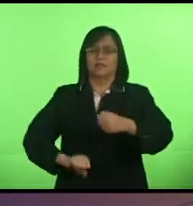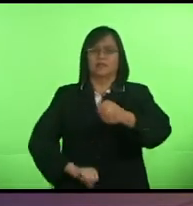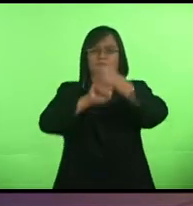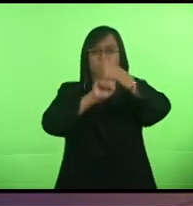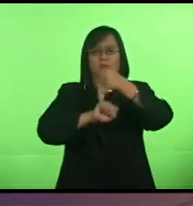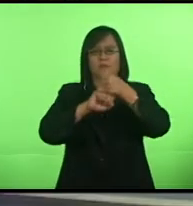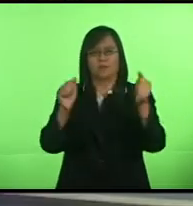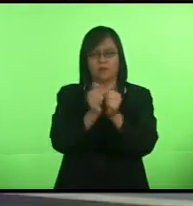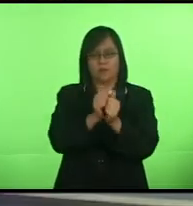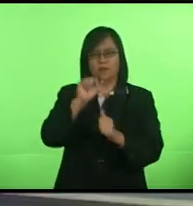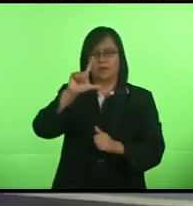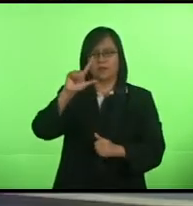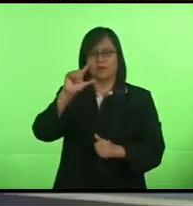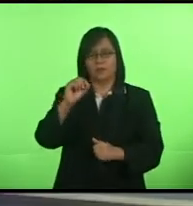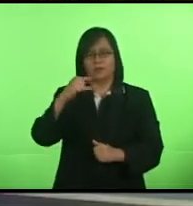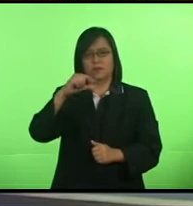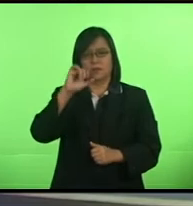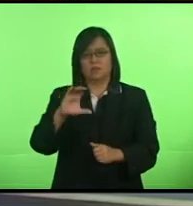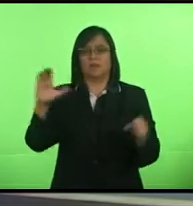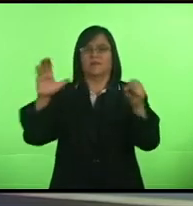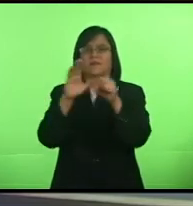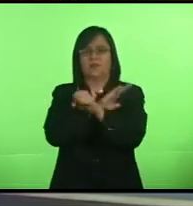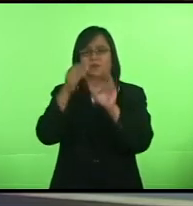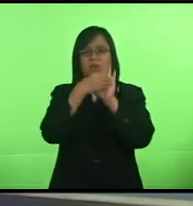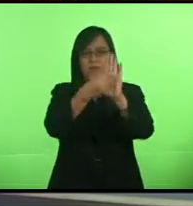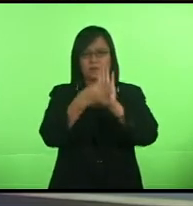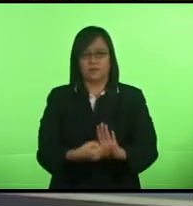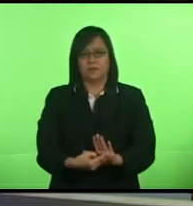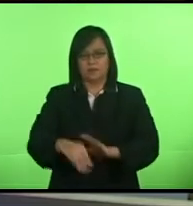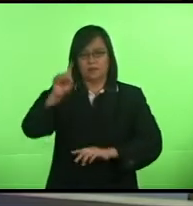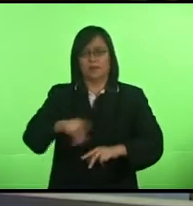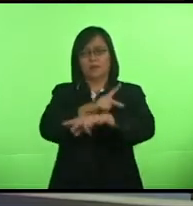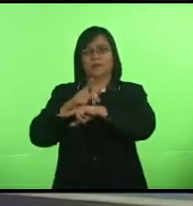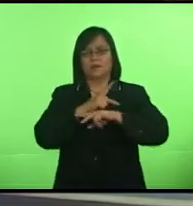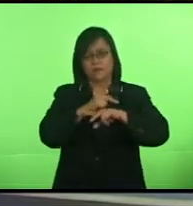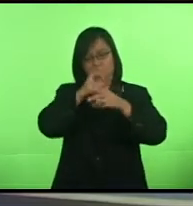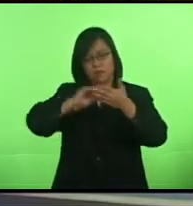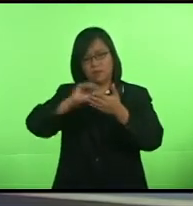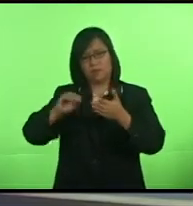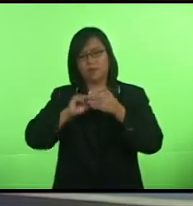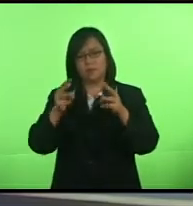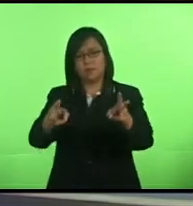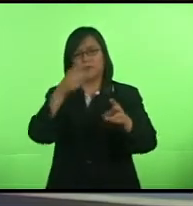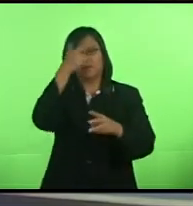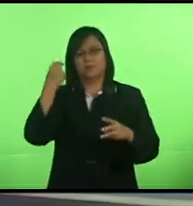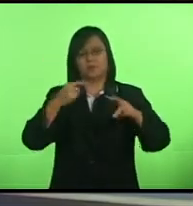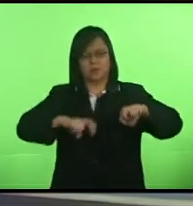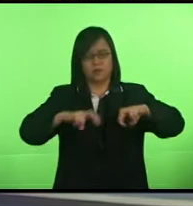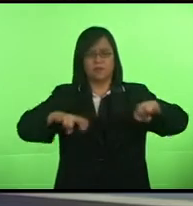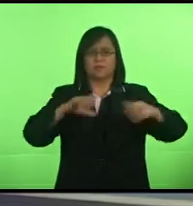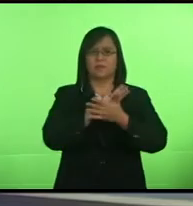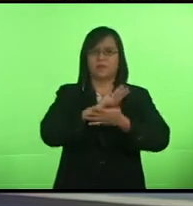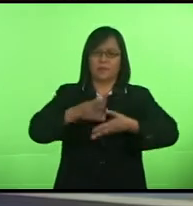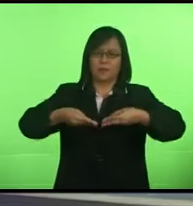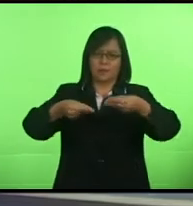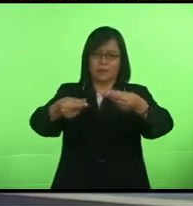evidence. You must be very careful with your writing style so that the research paper is smooth, clear, and easy to read.